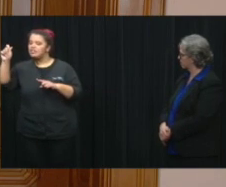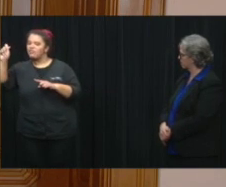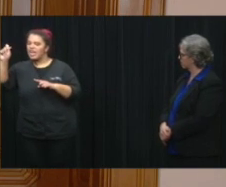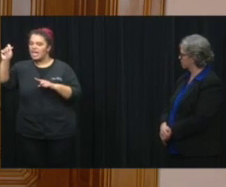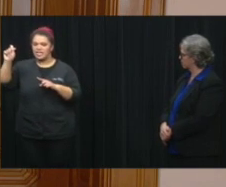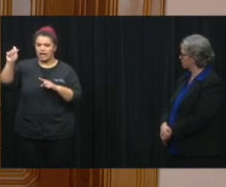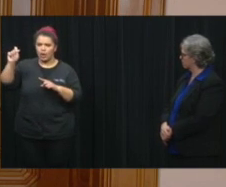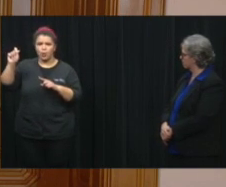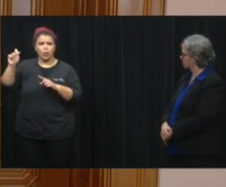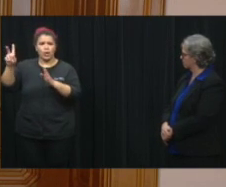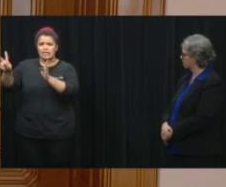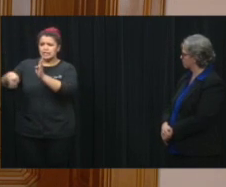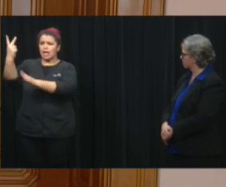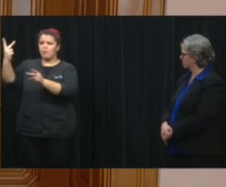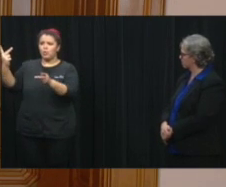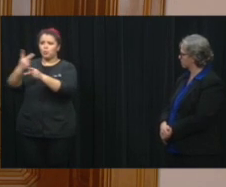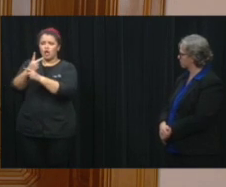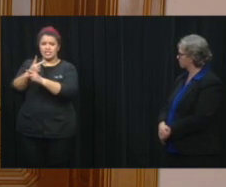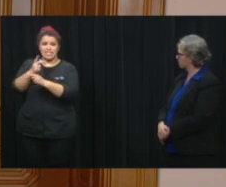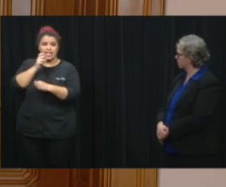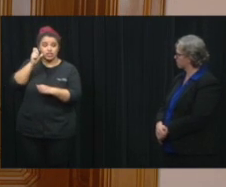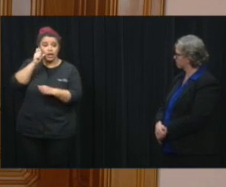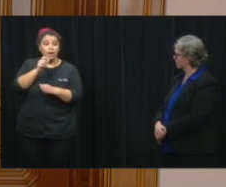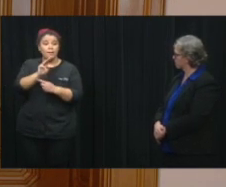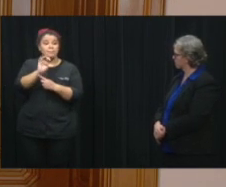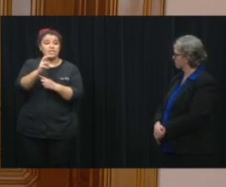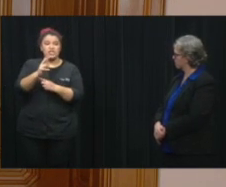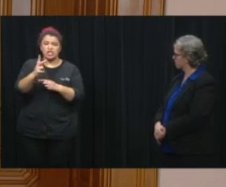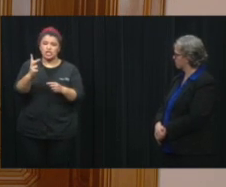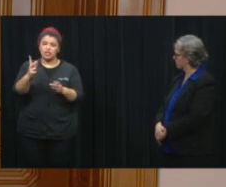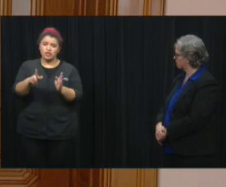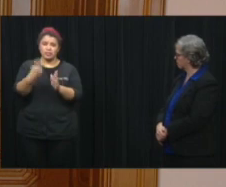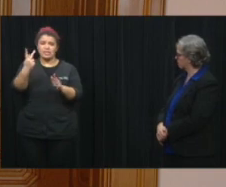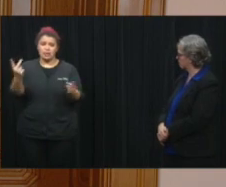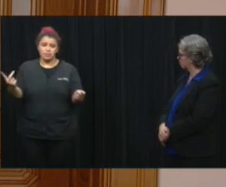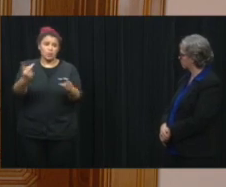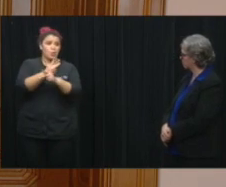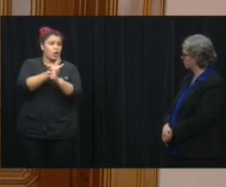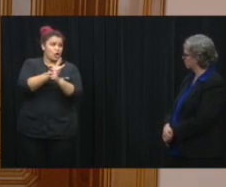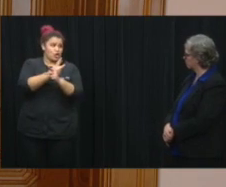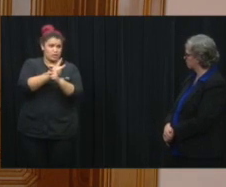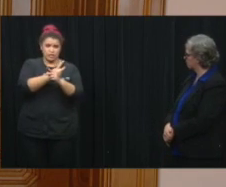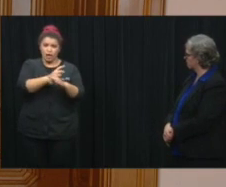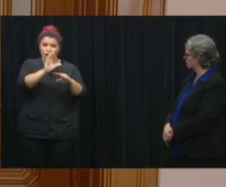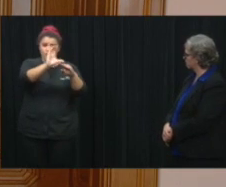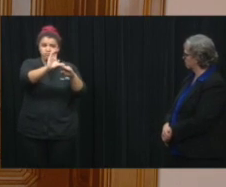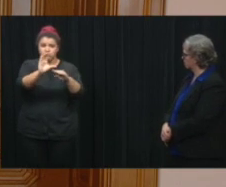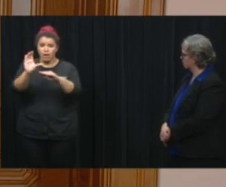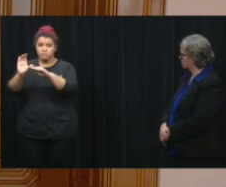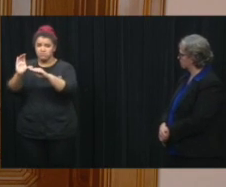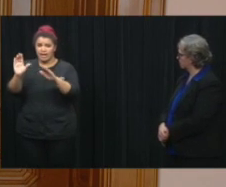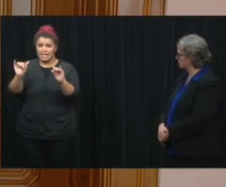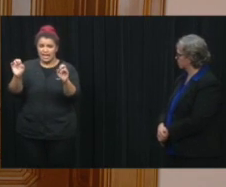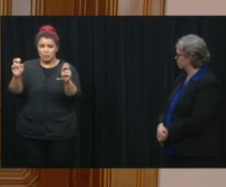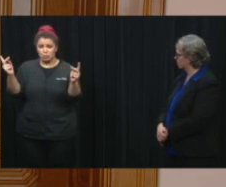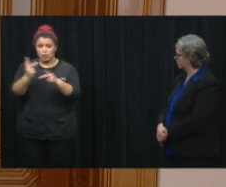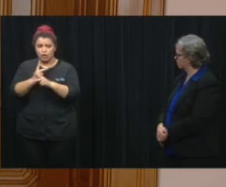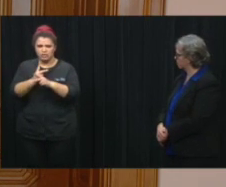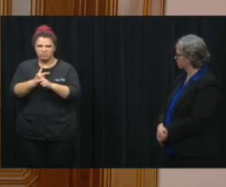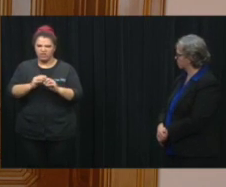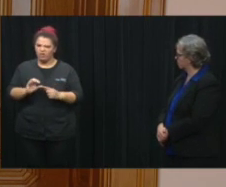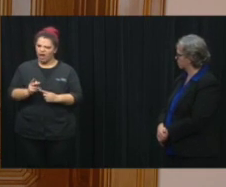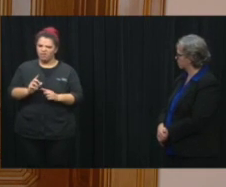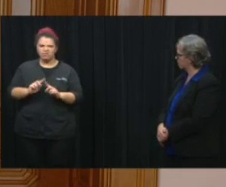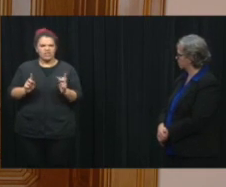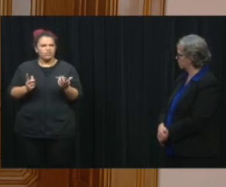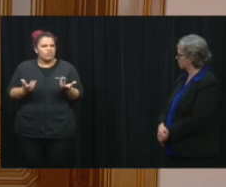we were yesterday. Michigan, 3 times greater than where we are. What's been the difference in Ohio? For the most part, they've done pretty